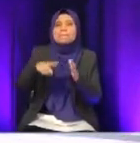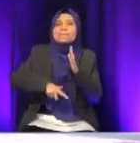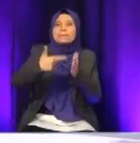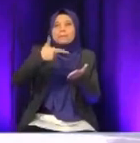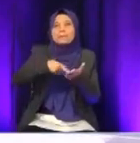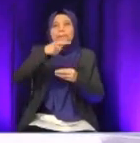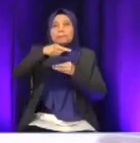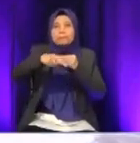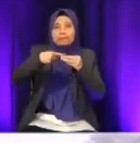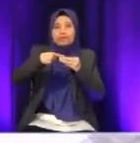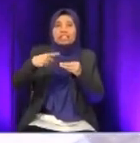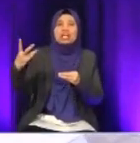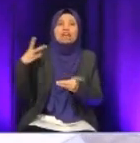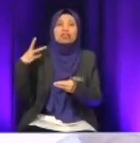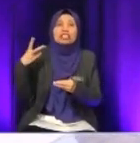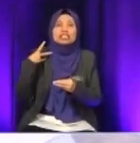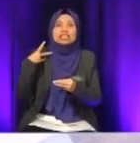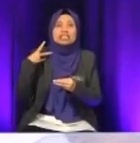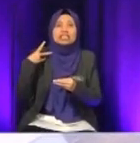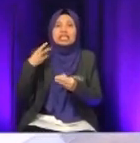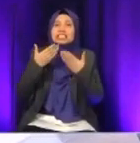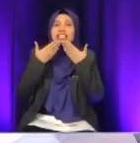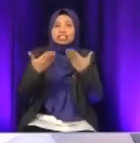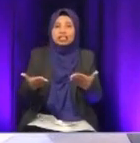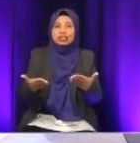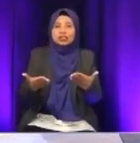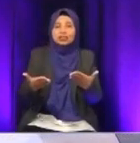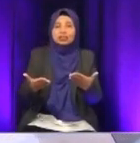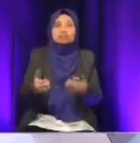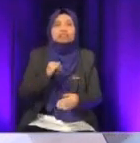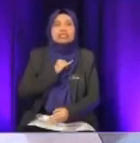as you share to more people, right? With that, thank you so much. I'm Tivya.